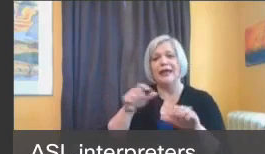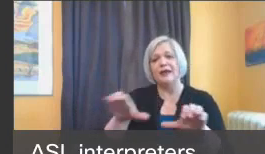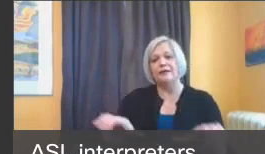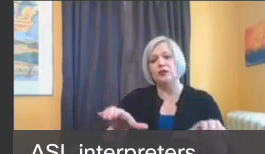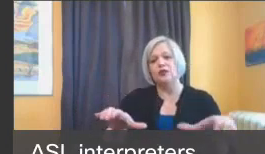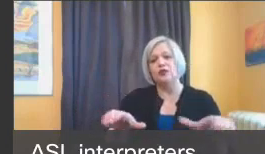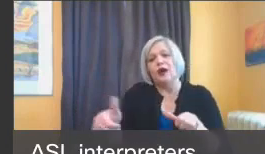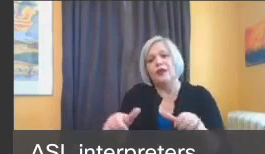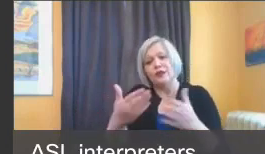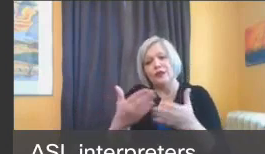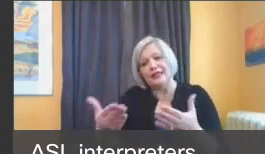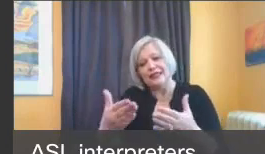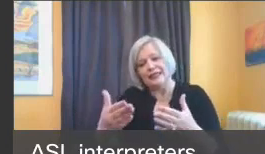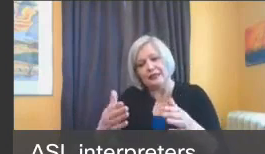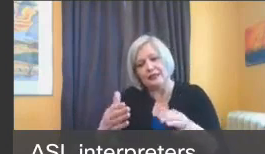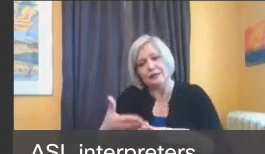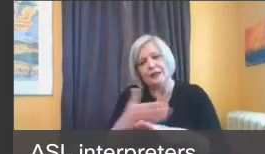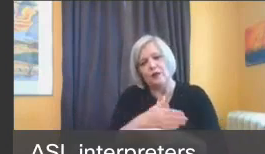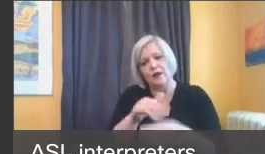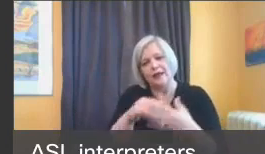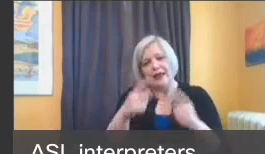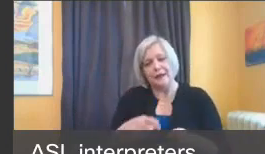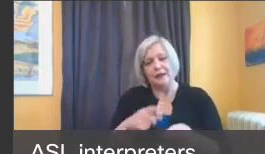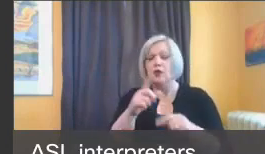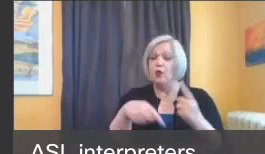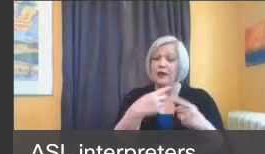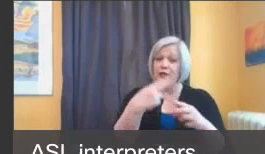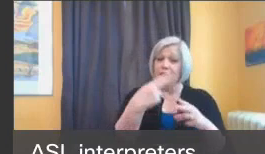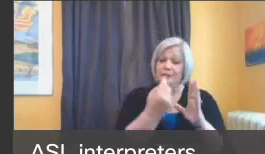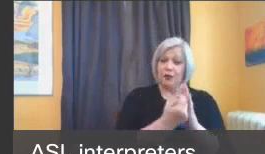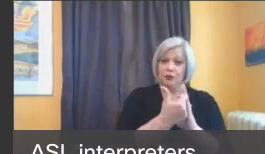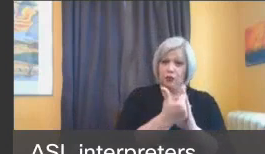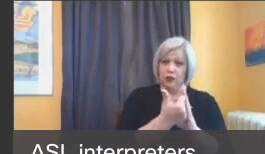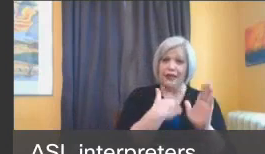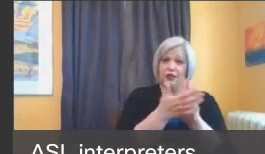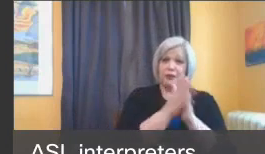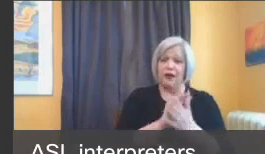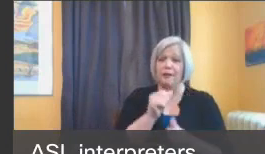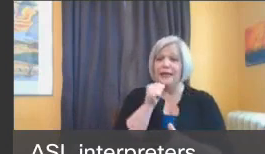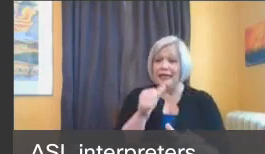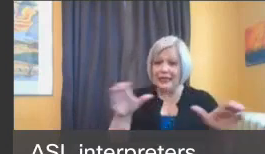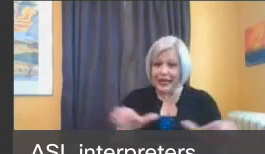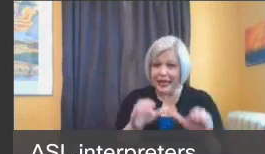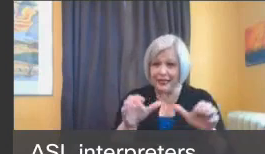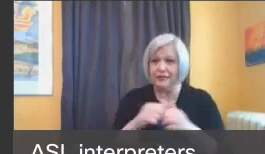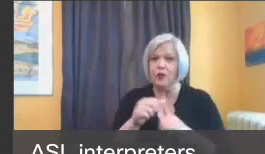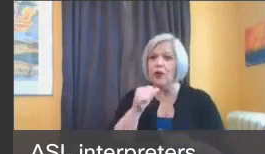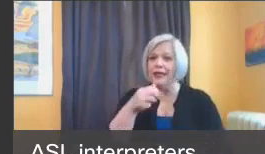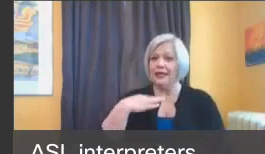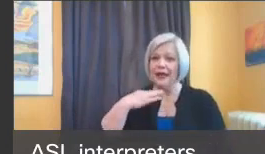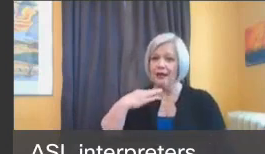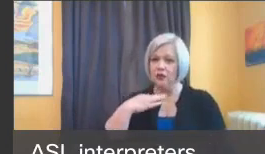before. When you say removed from the voter rolls in Florida, we either move them to inactive or we move them to ineligible.